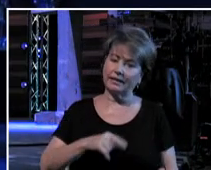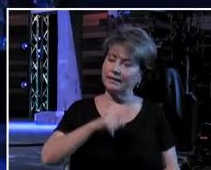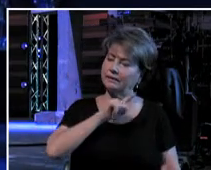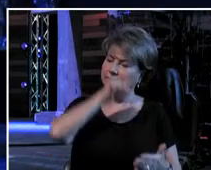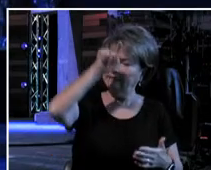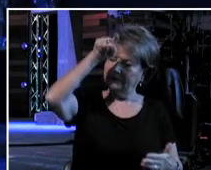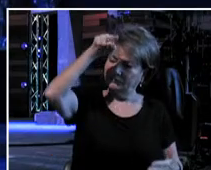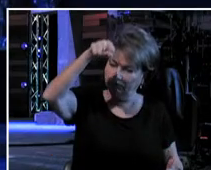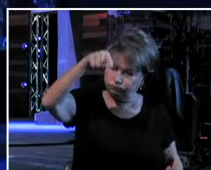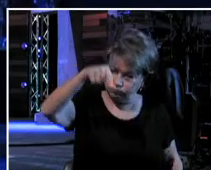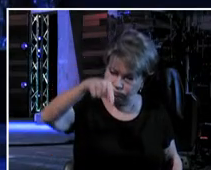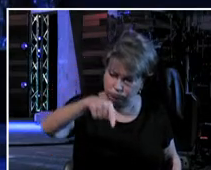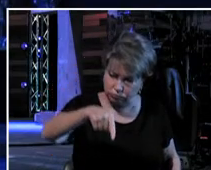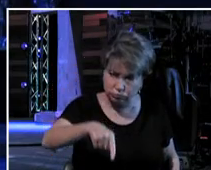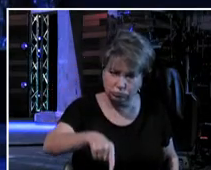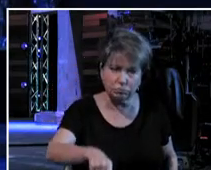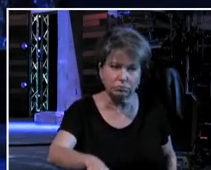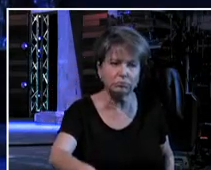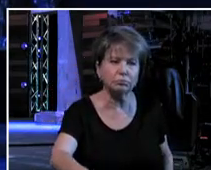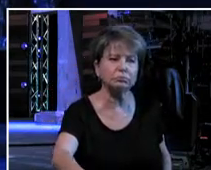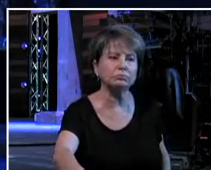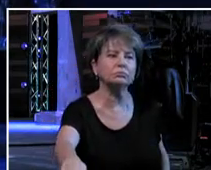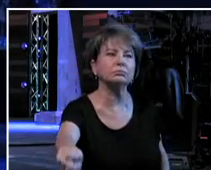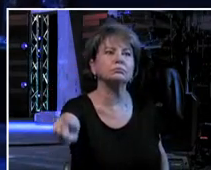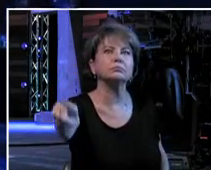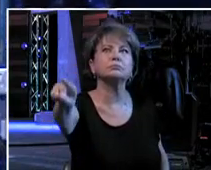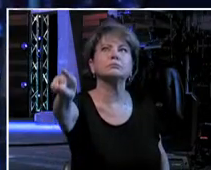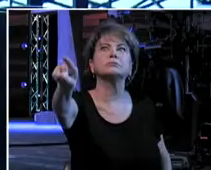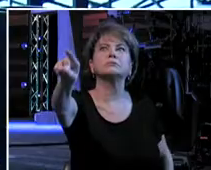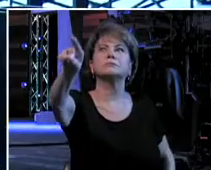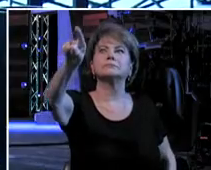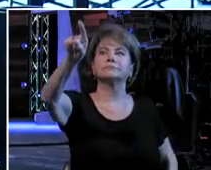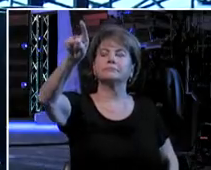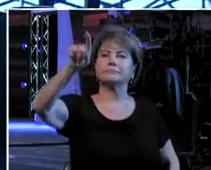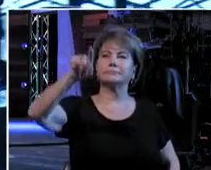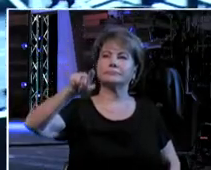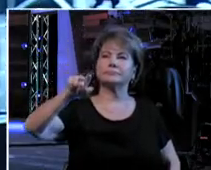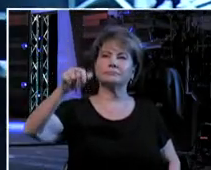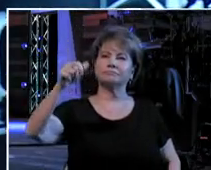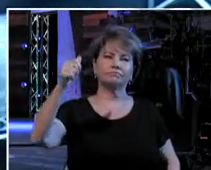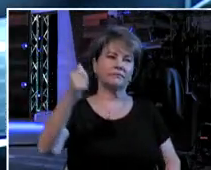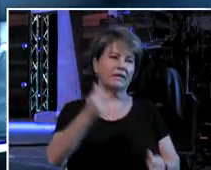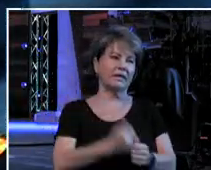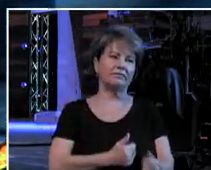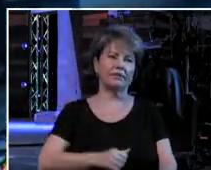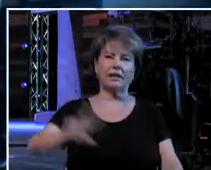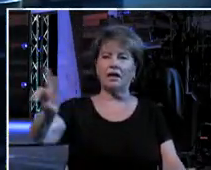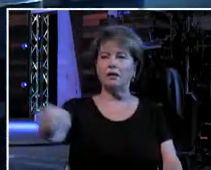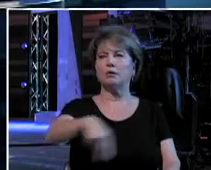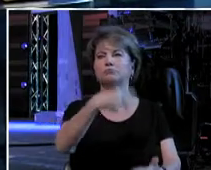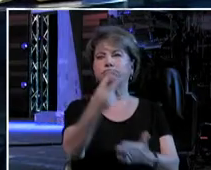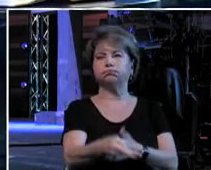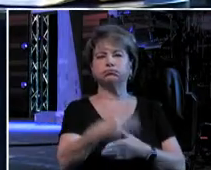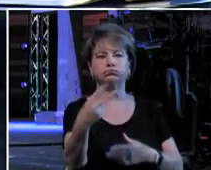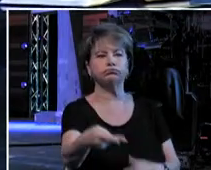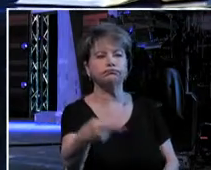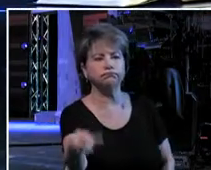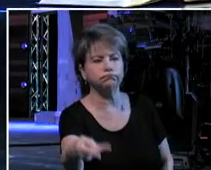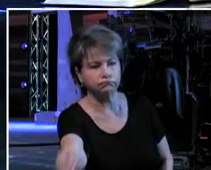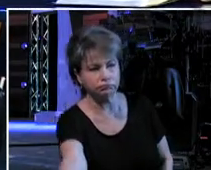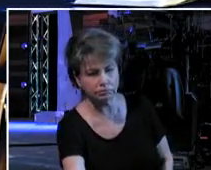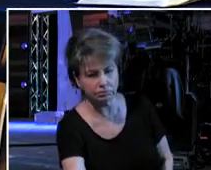of pointed my skis down the hill. I go up, off the ramp. That's where everything came unglued. The last thing I